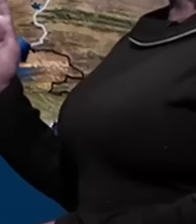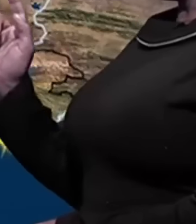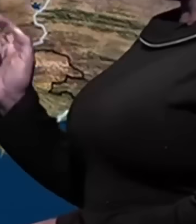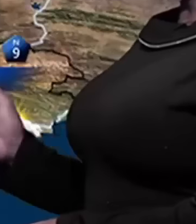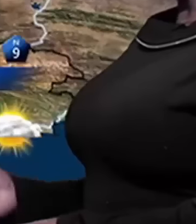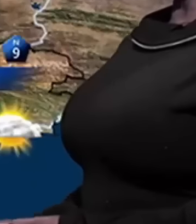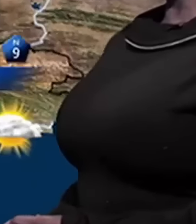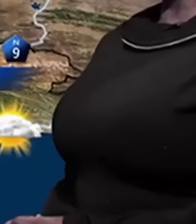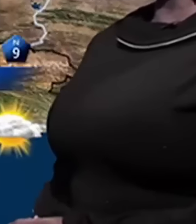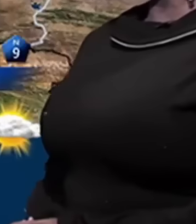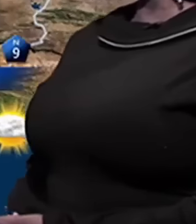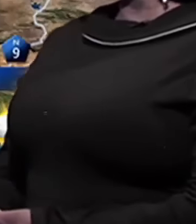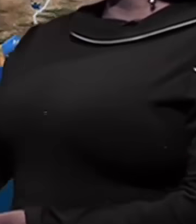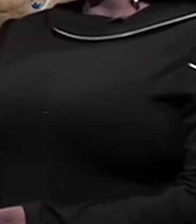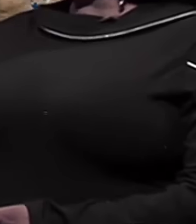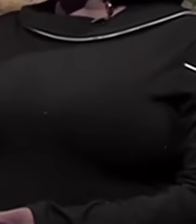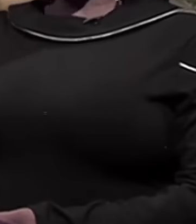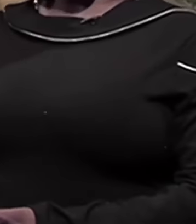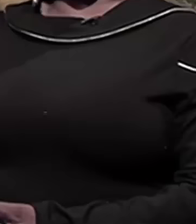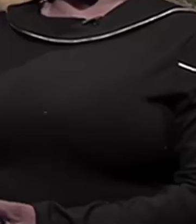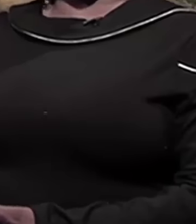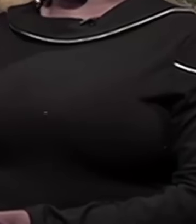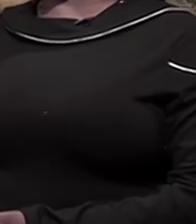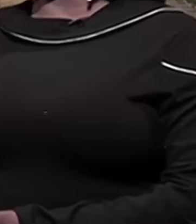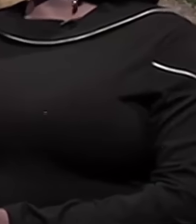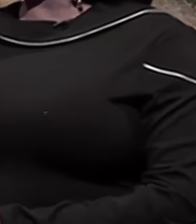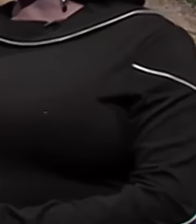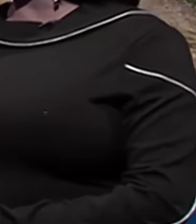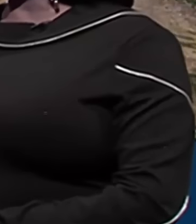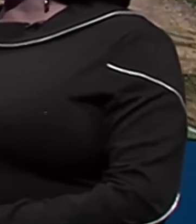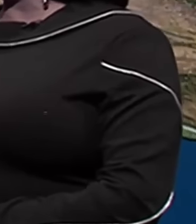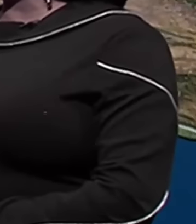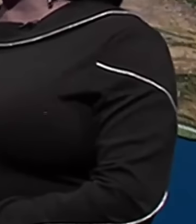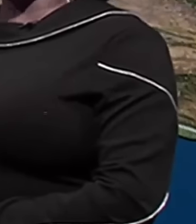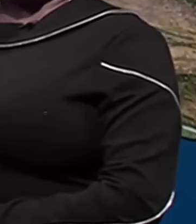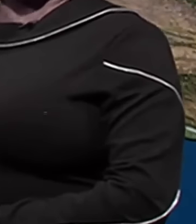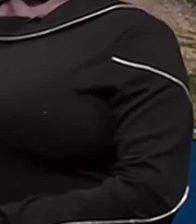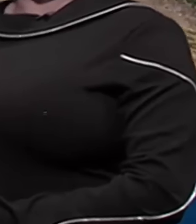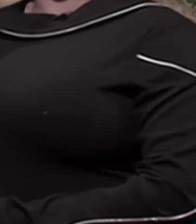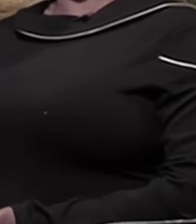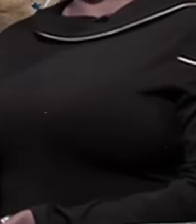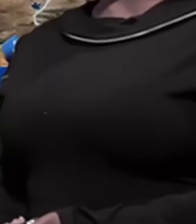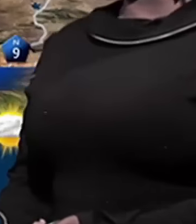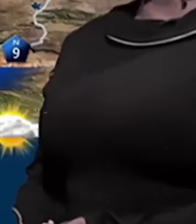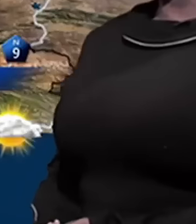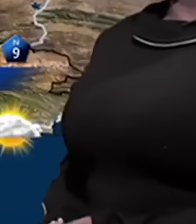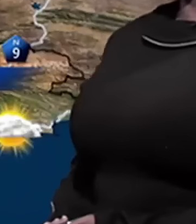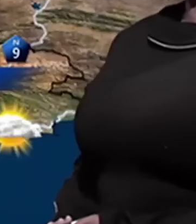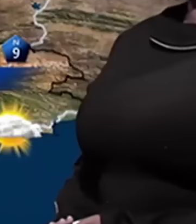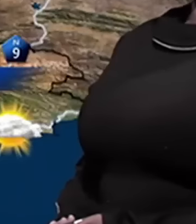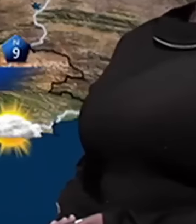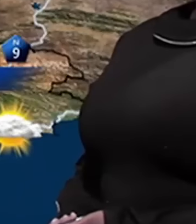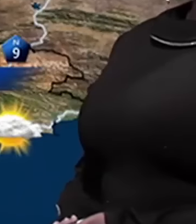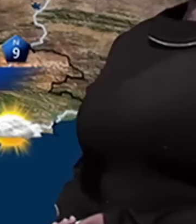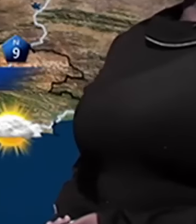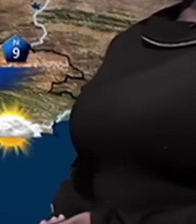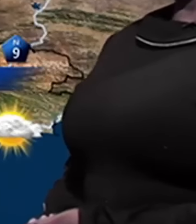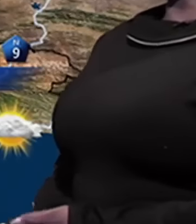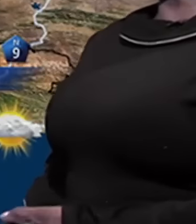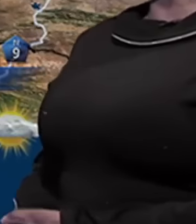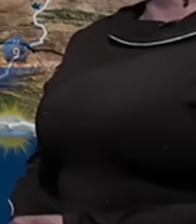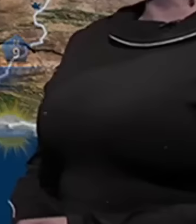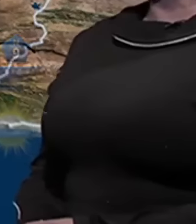le Beaufort West go tla fisha kudu Vredendal le gona go tla fisha ga mmogo le gona le Glen William go tla be go fisha ka tša 30 Seswai go tla